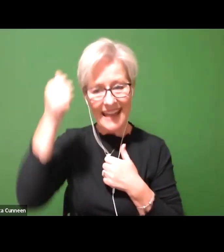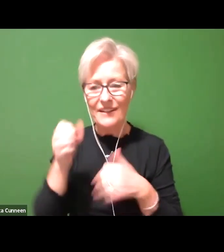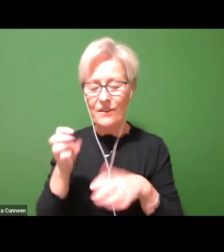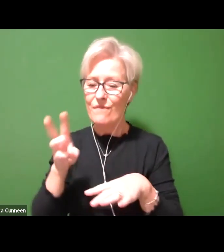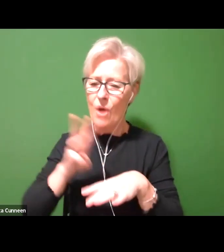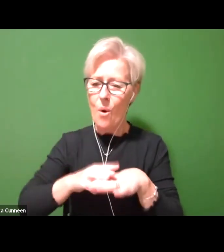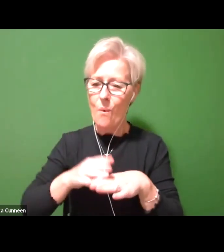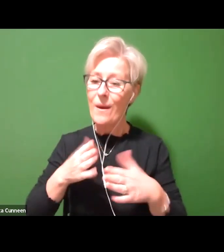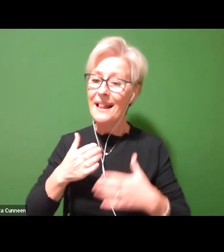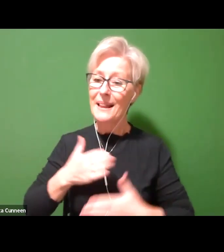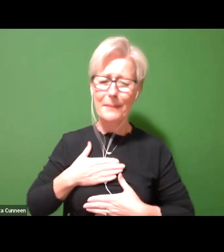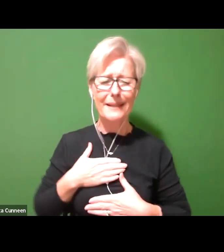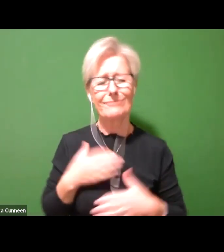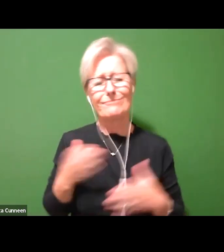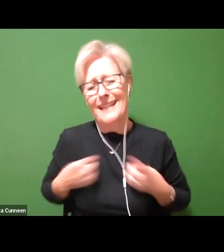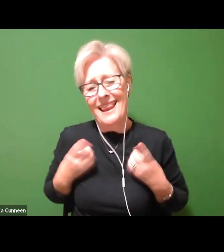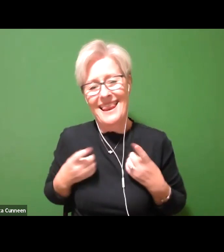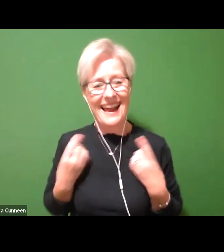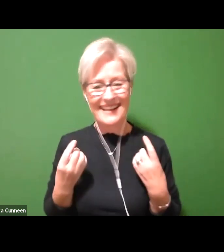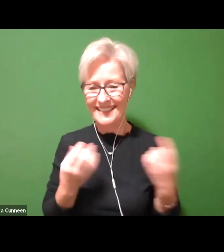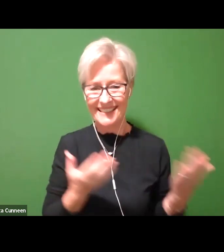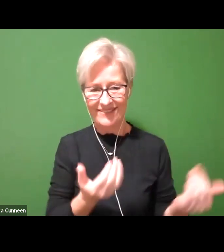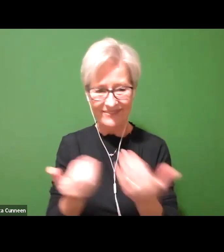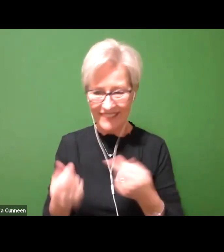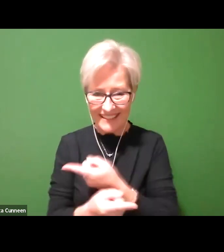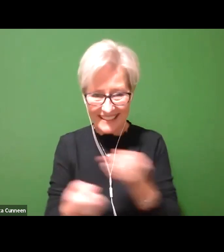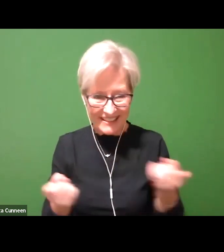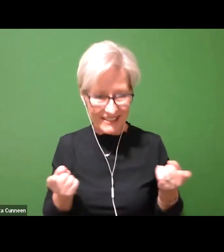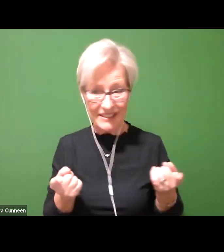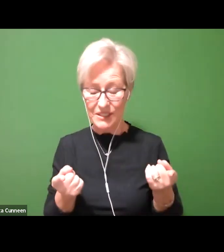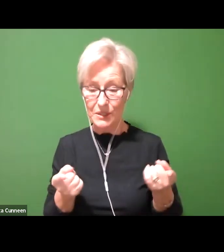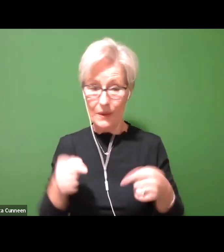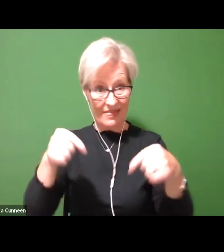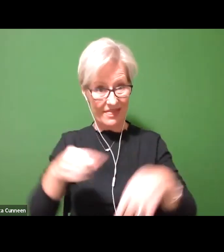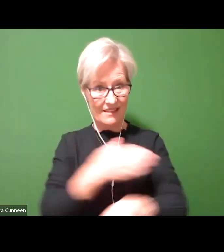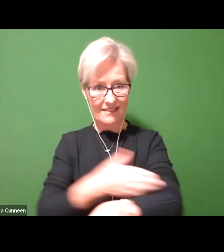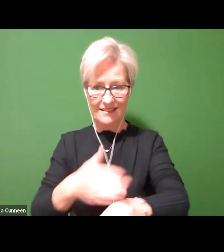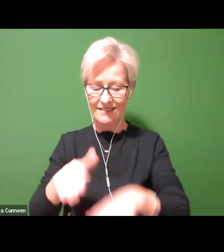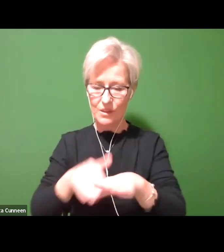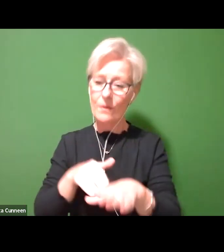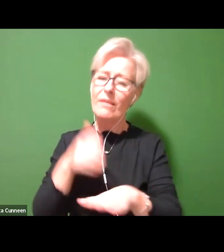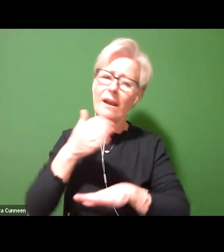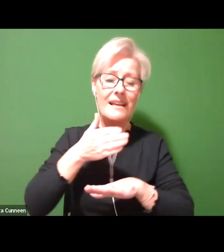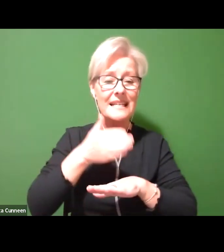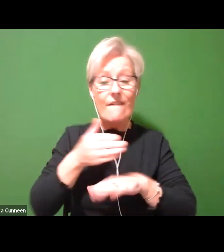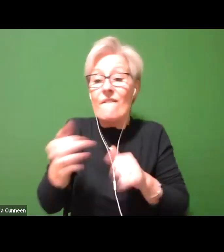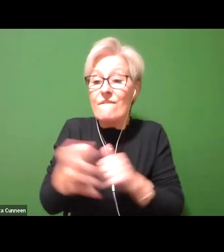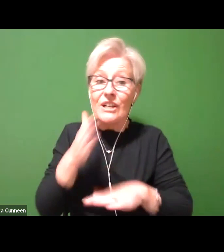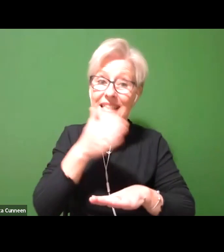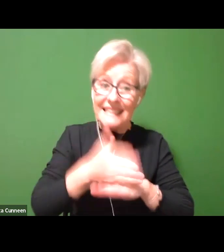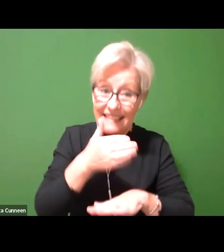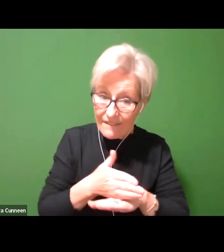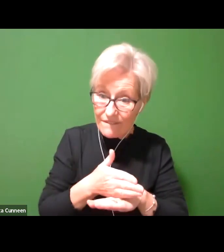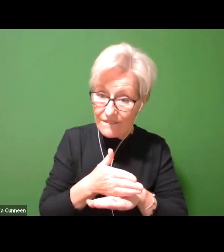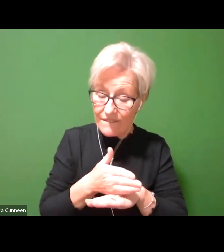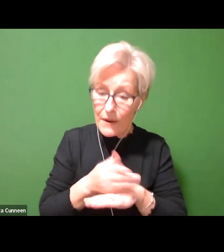I'm delighted to invite you to this webinar. This initially commenced as a staff health and wellbeing initiative, and very early on